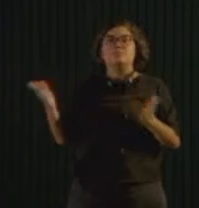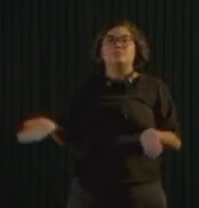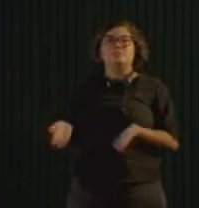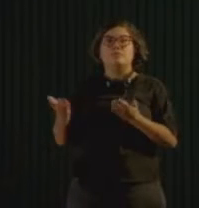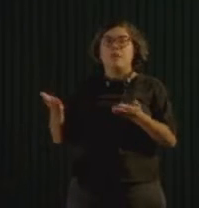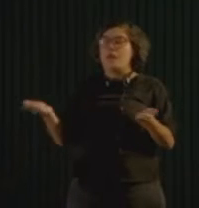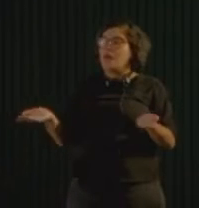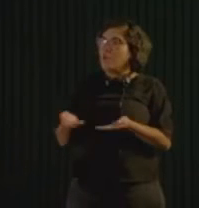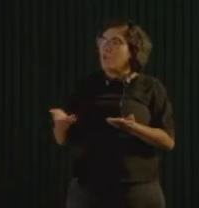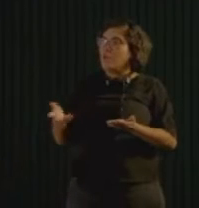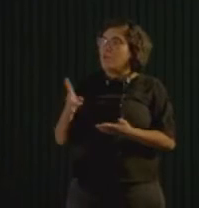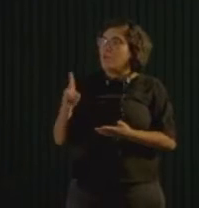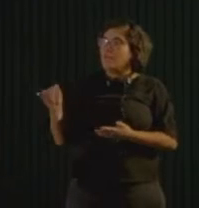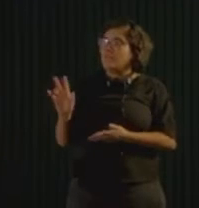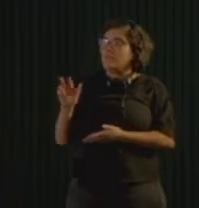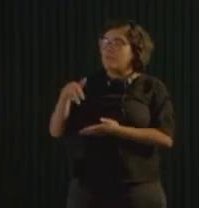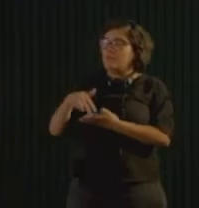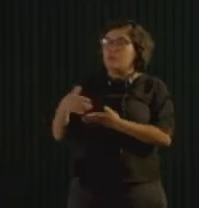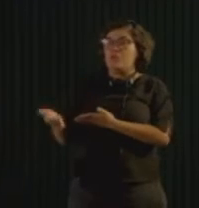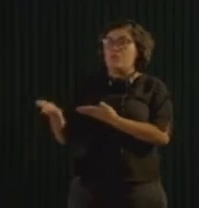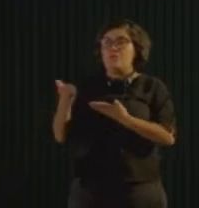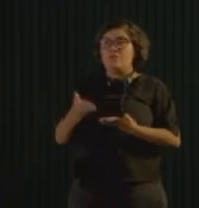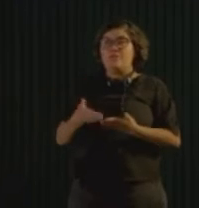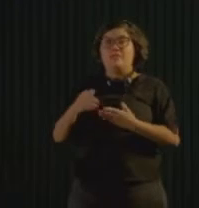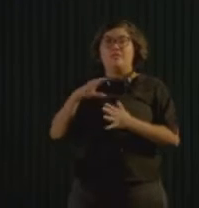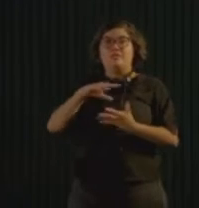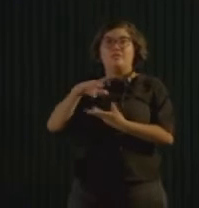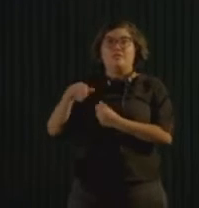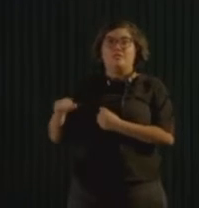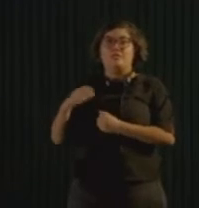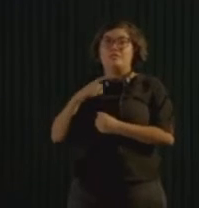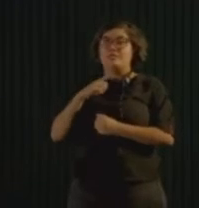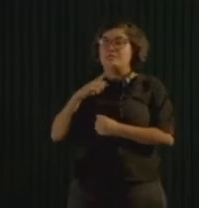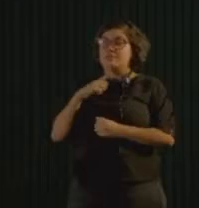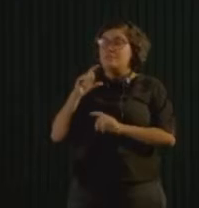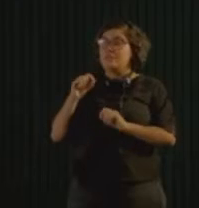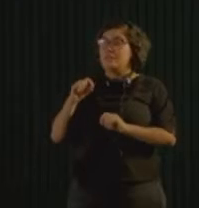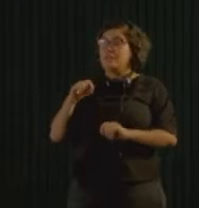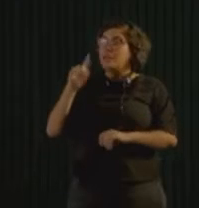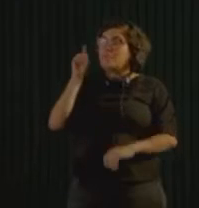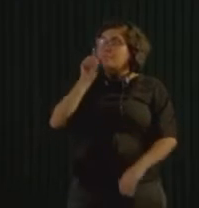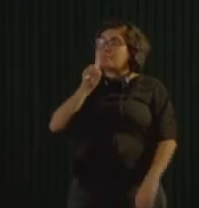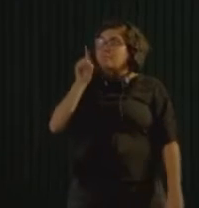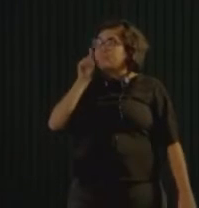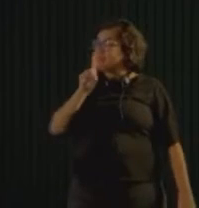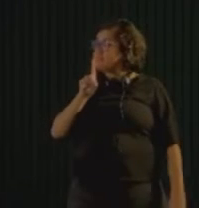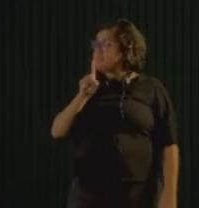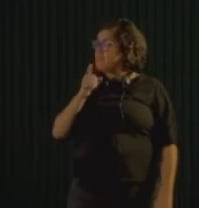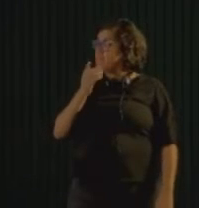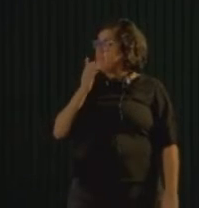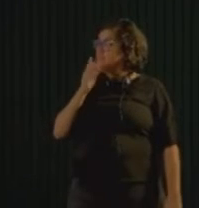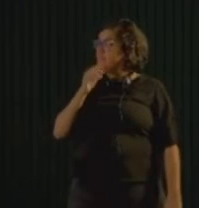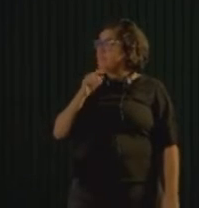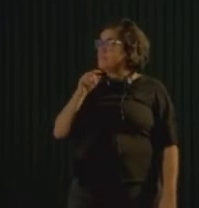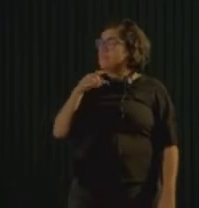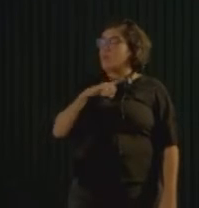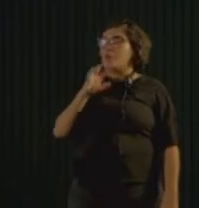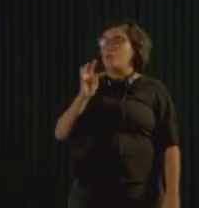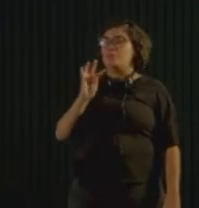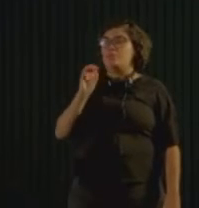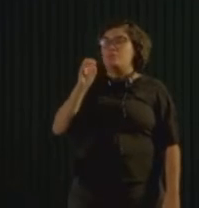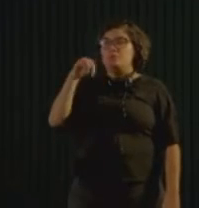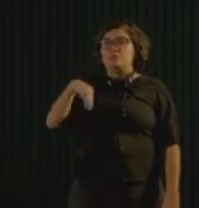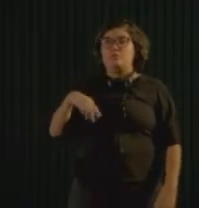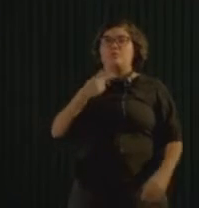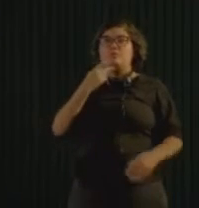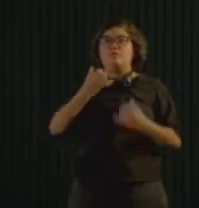E agora a gente vai ouvir um convidado internacional que vem diretamente dos Estados Unidos. Ele é o Szaky e ele vai